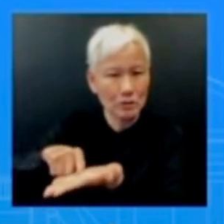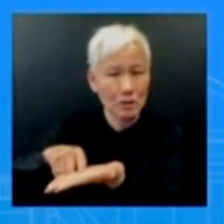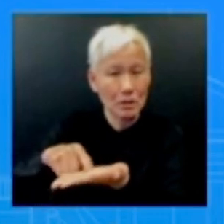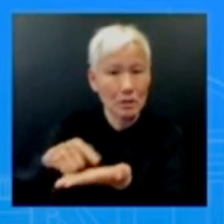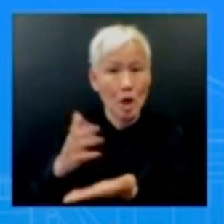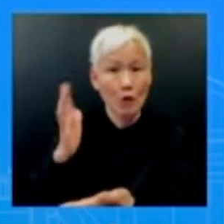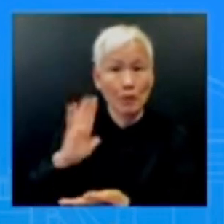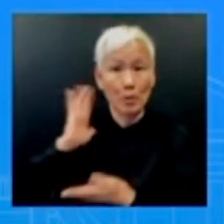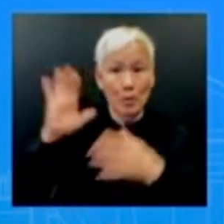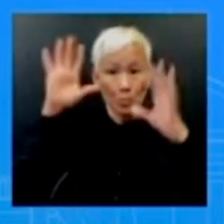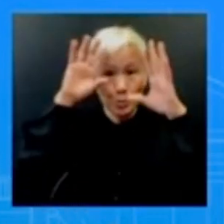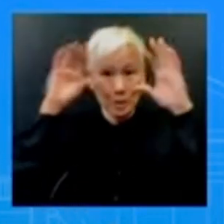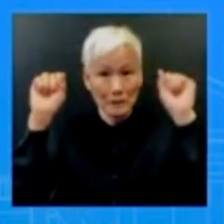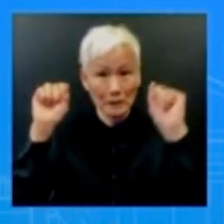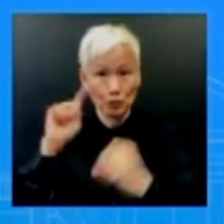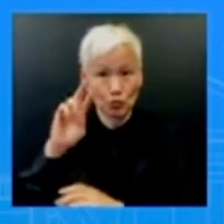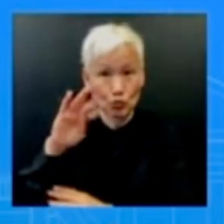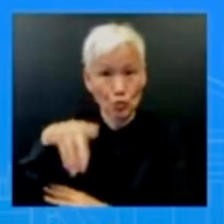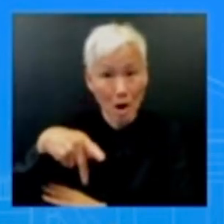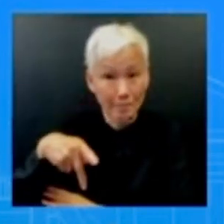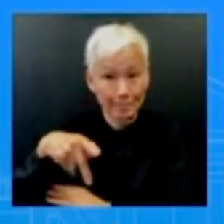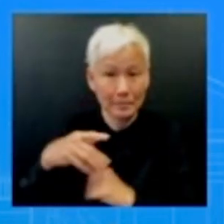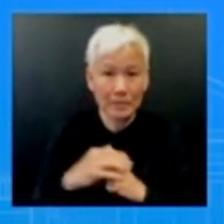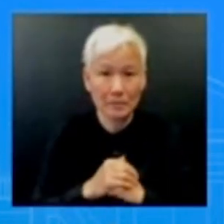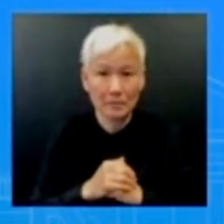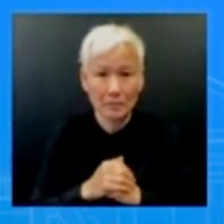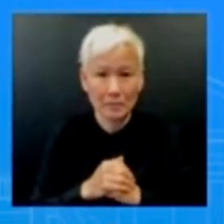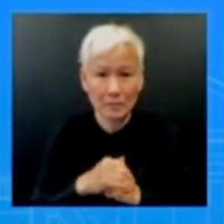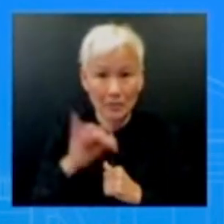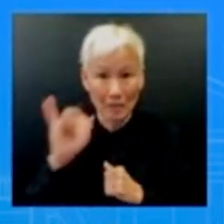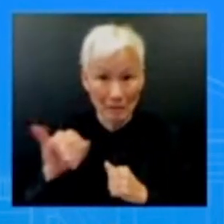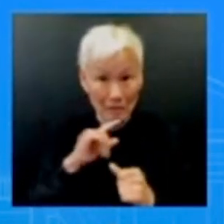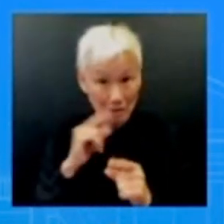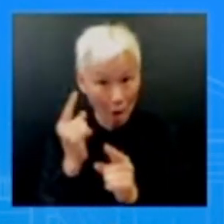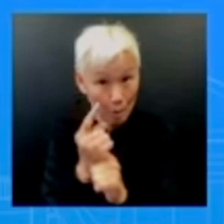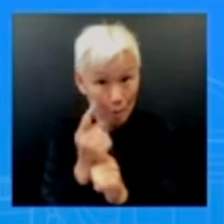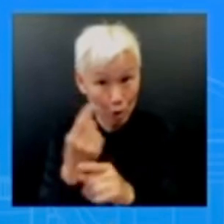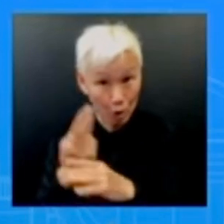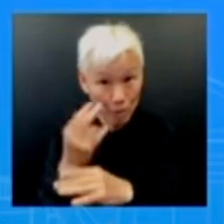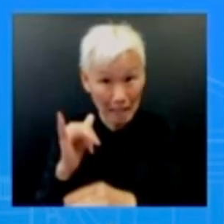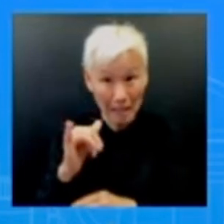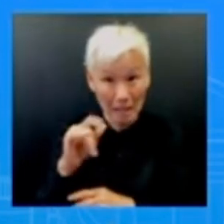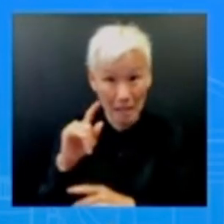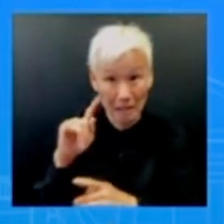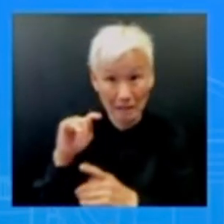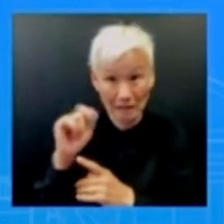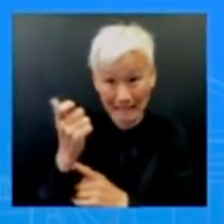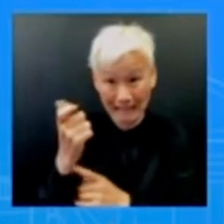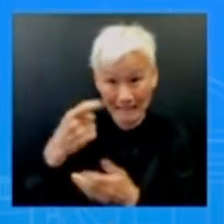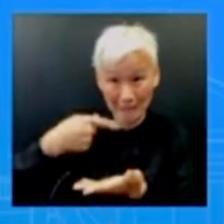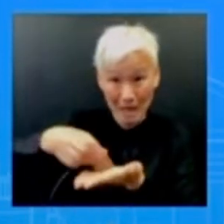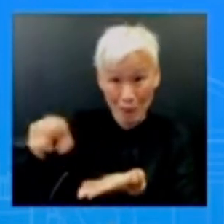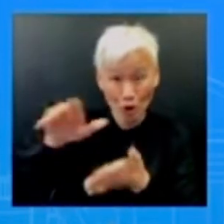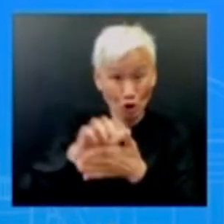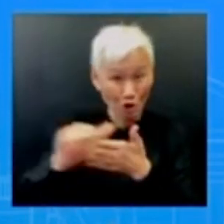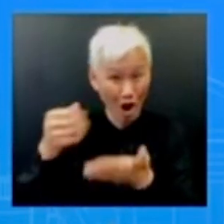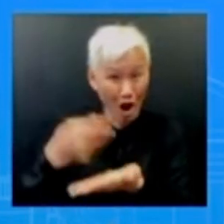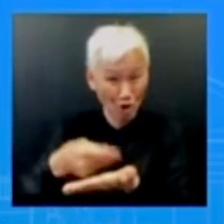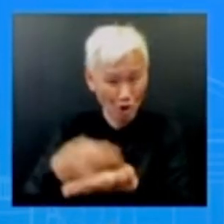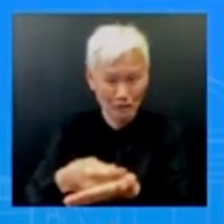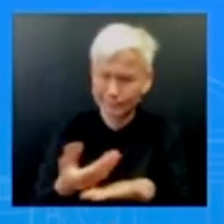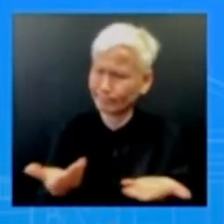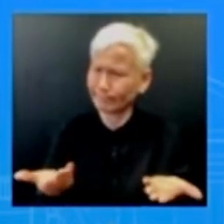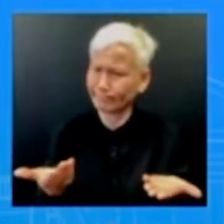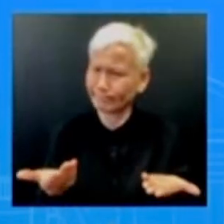House, a proper use of federal taxpayer dollars to investigate or try to find out what a local prosecutor is doing? Again, I'm just not going to speak,